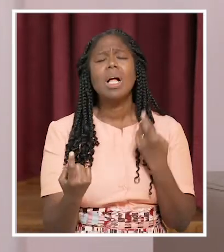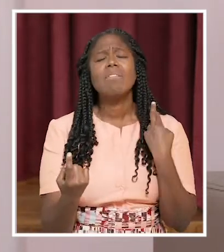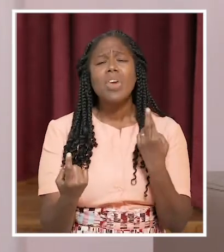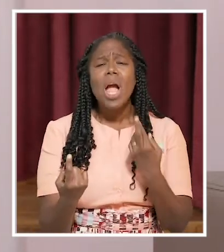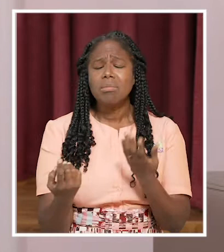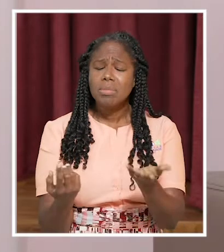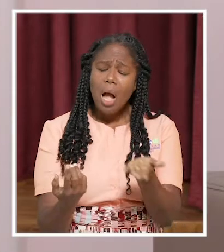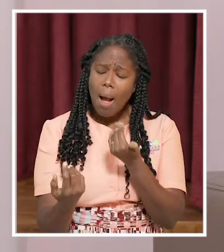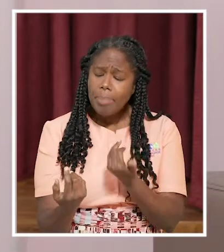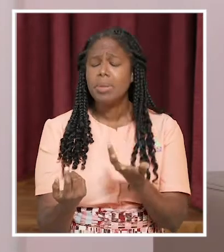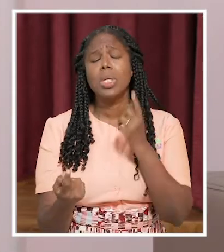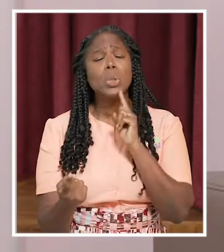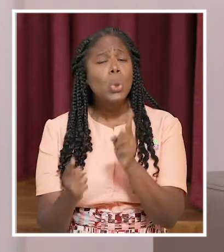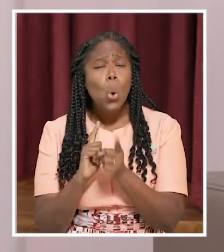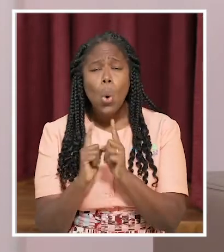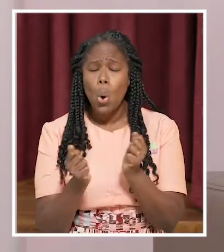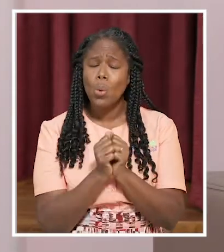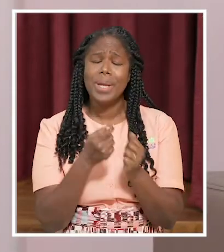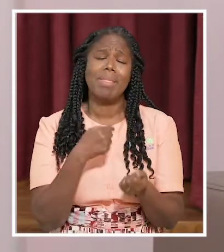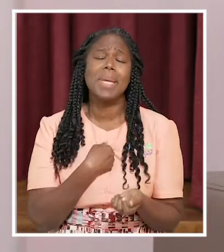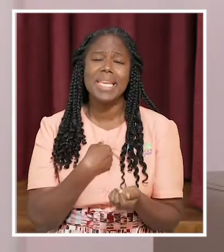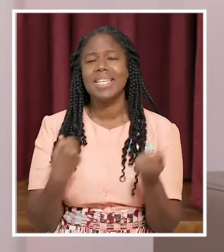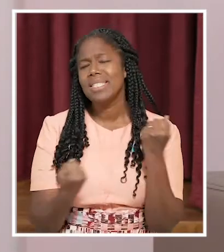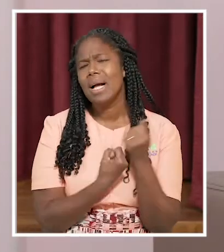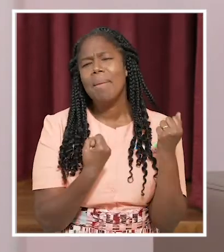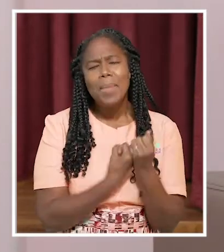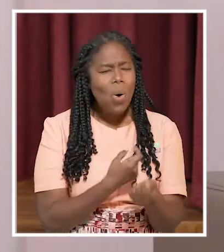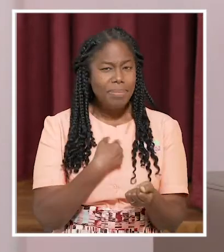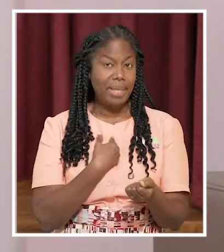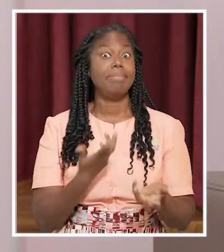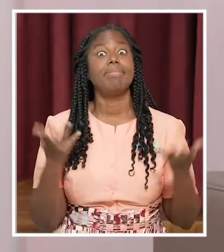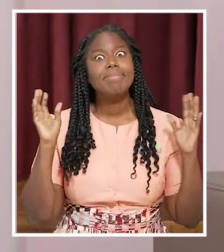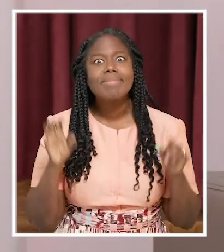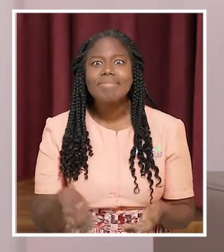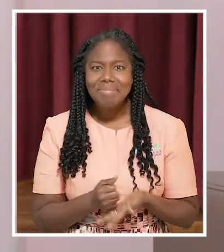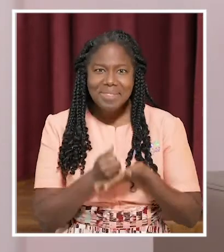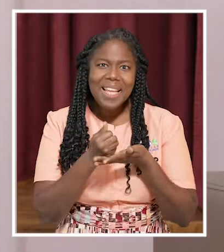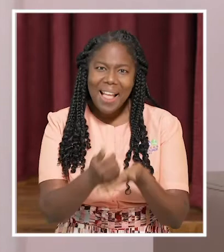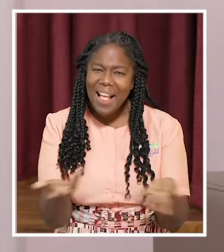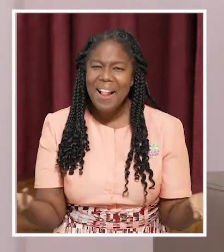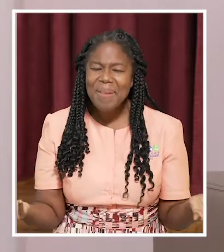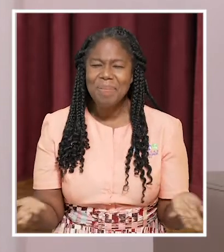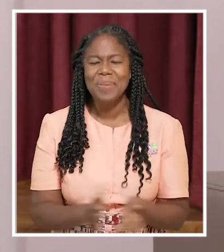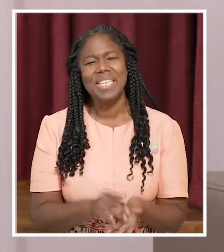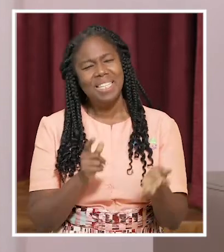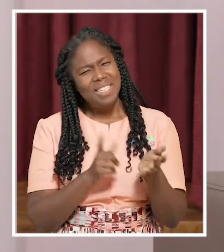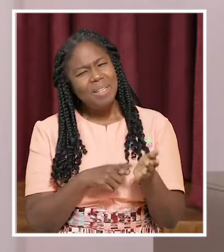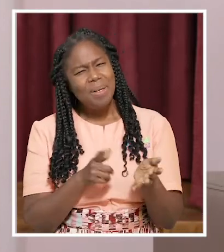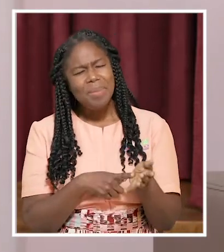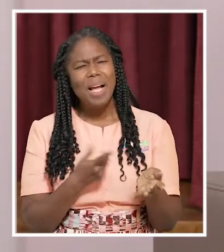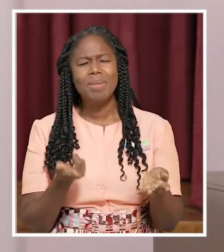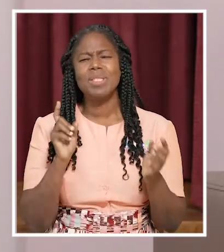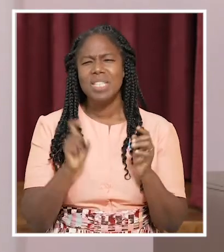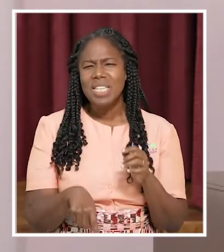who is supportive towards you. You know, who can help point you in the right direction if you need a bit of advice and things like that. Help you find a